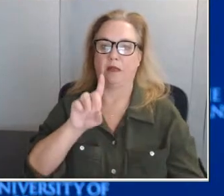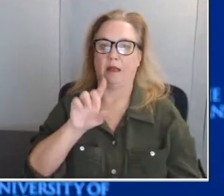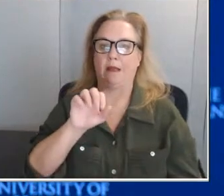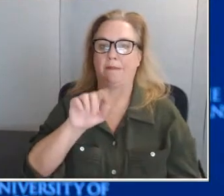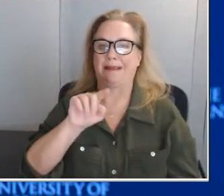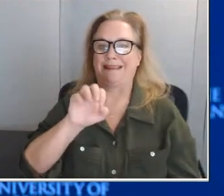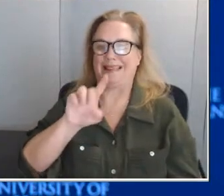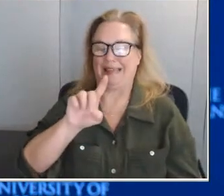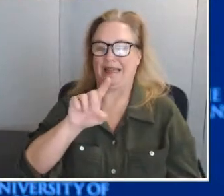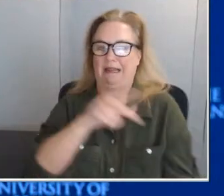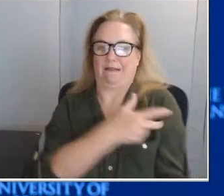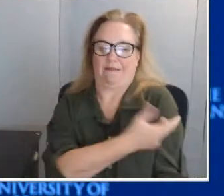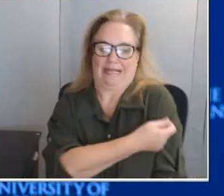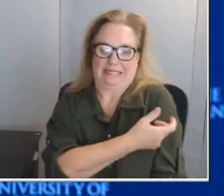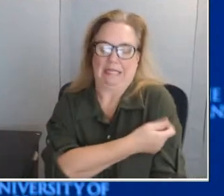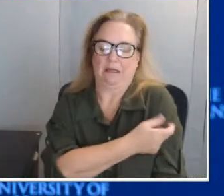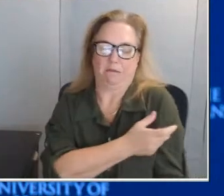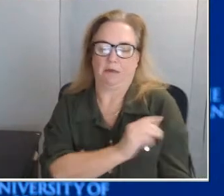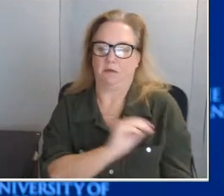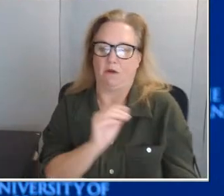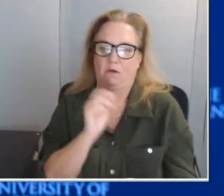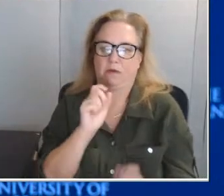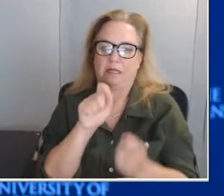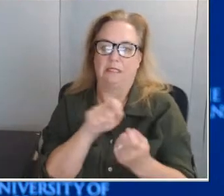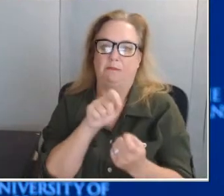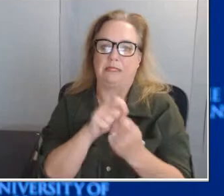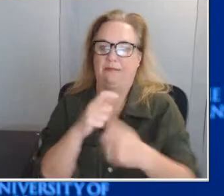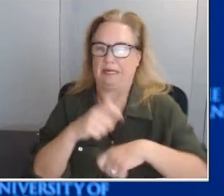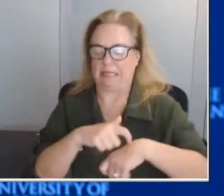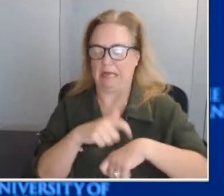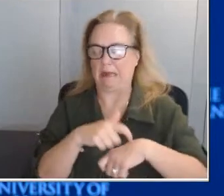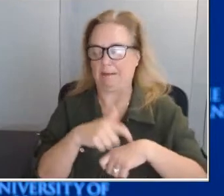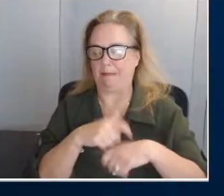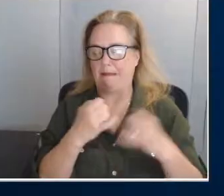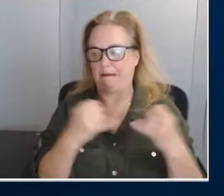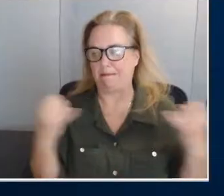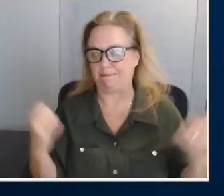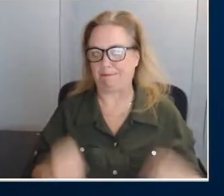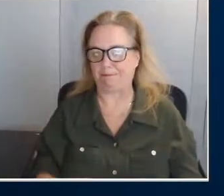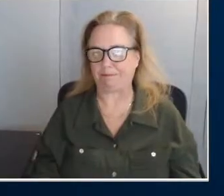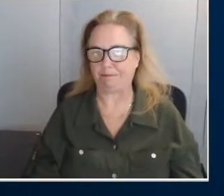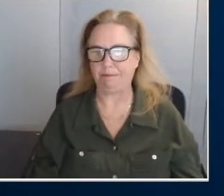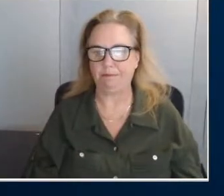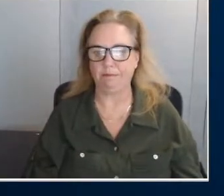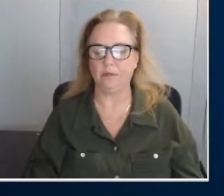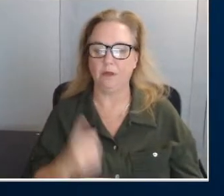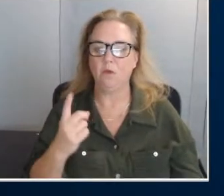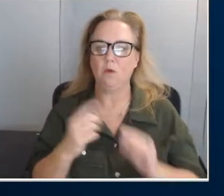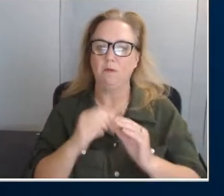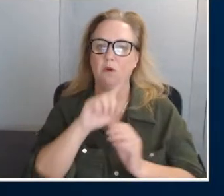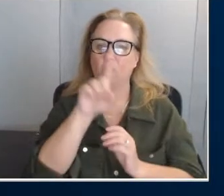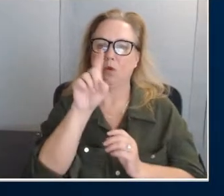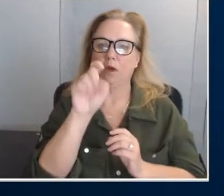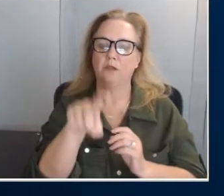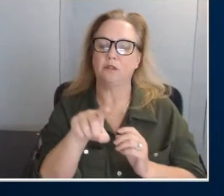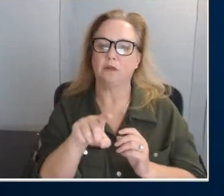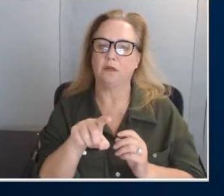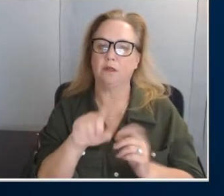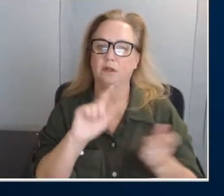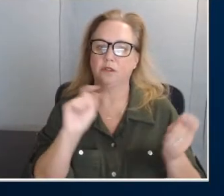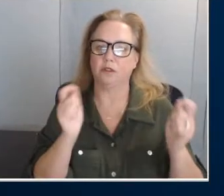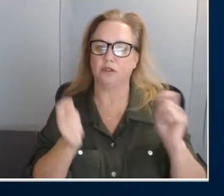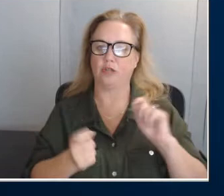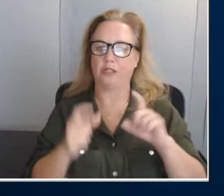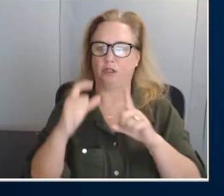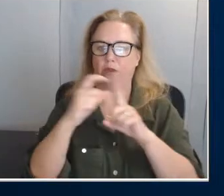as well. But again, vague, no specific time frame. That may be coming out later. One final question while we have you here. There's been a change in the wording